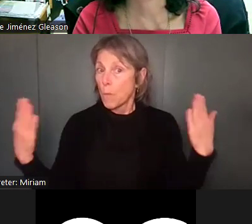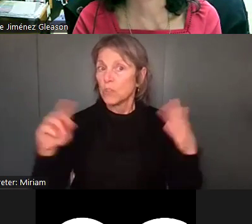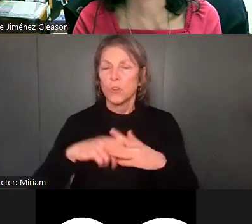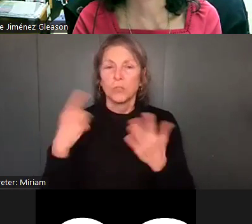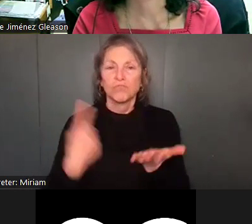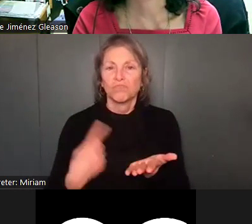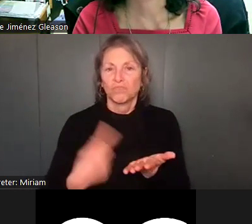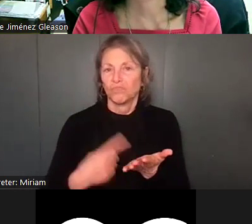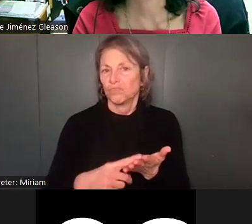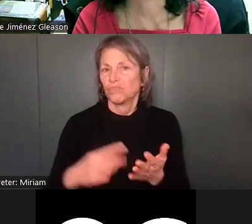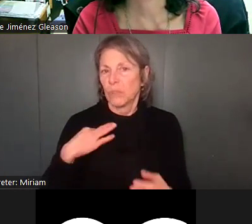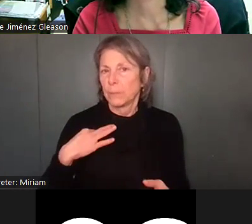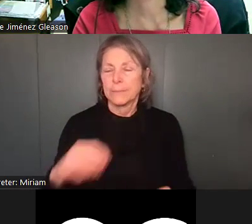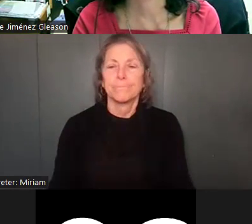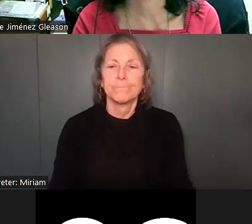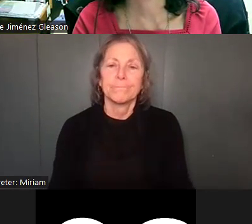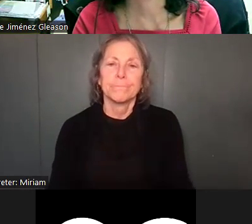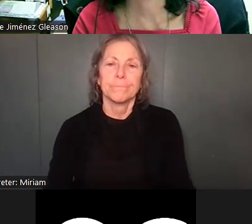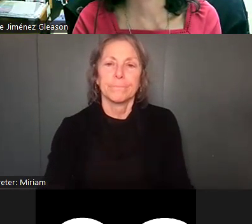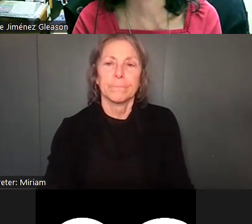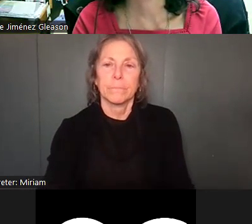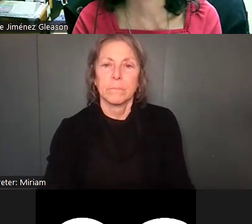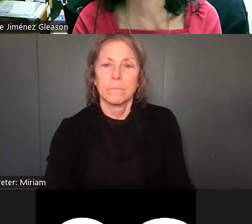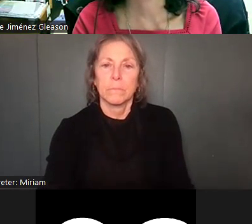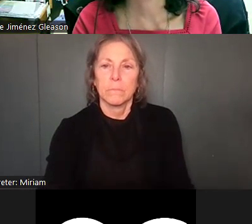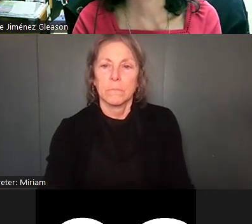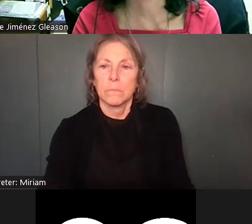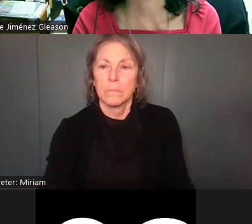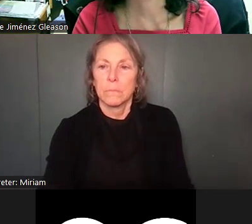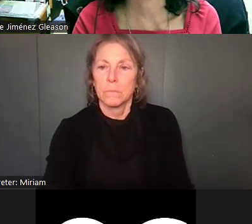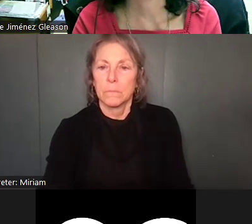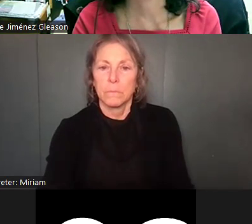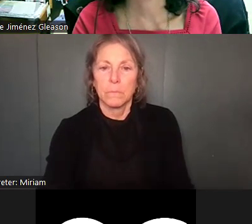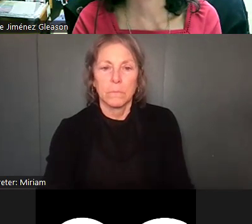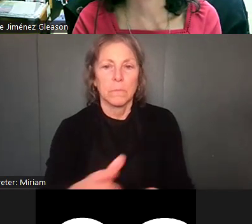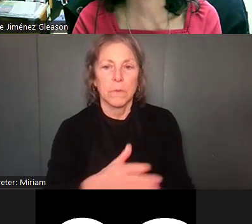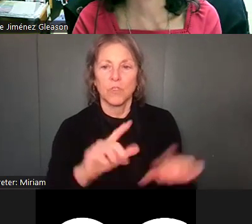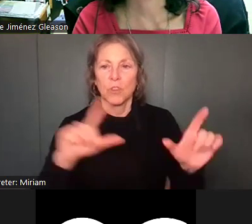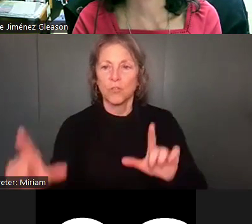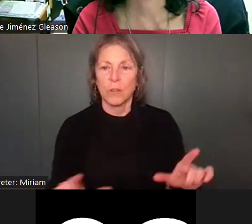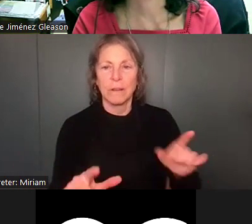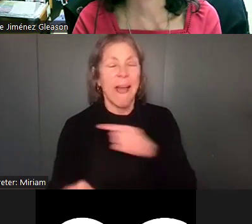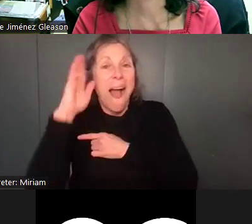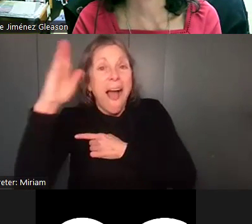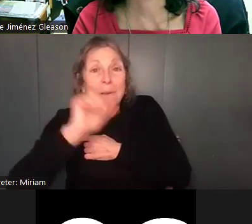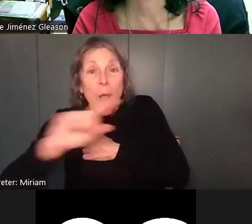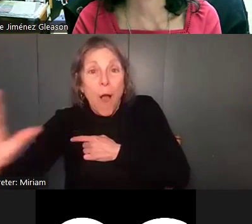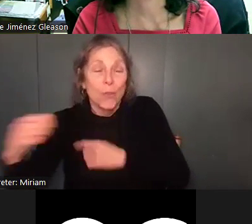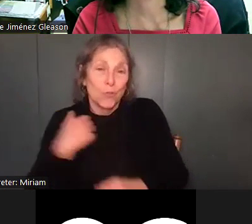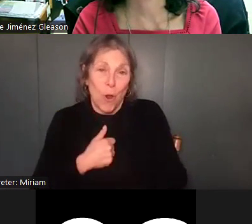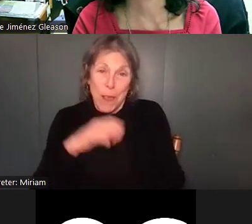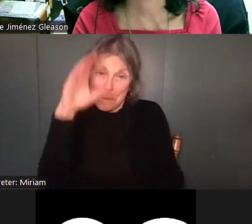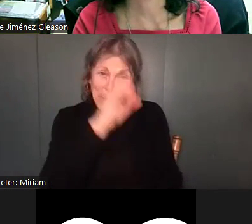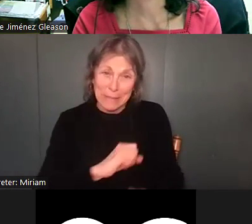about it. So let me share screen. Hi, everybody. Sorry to have missed this